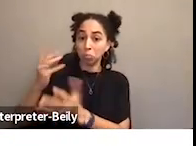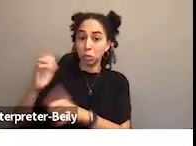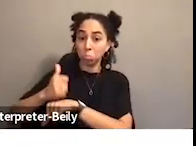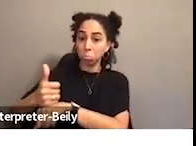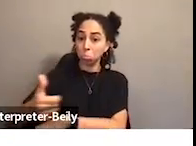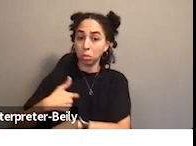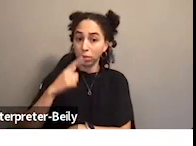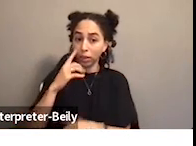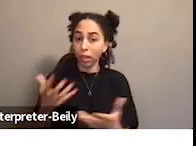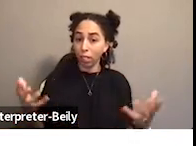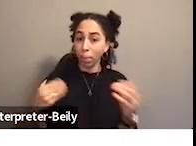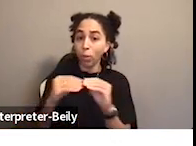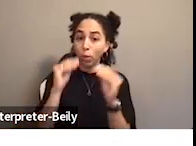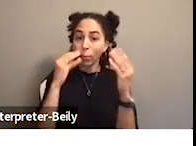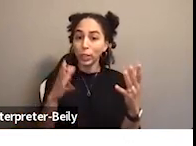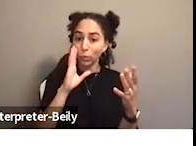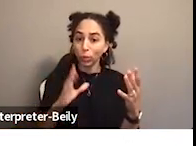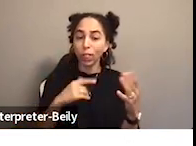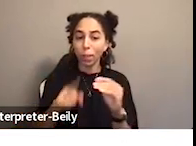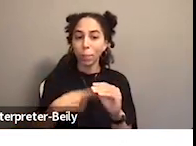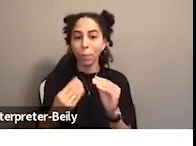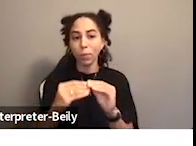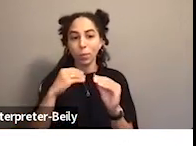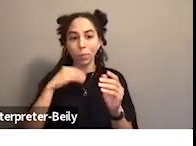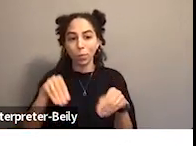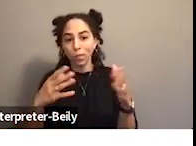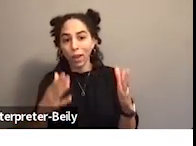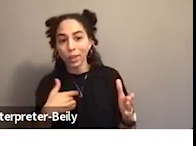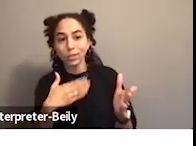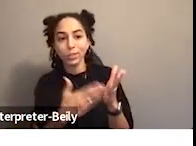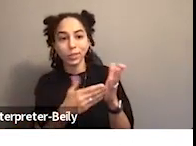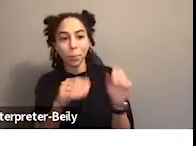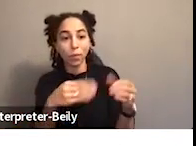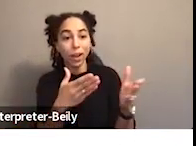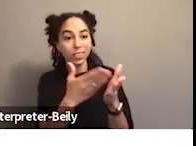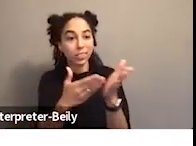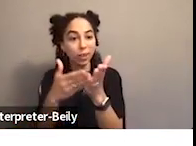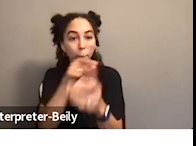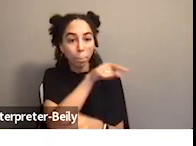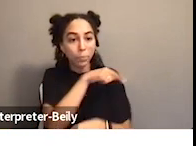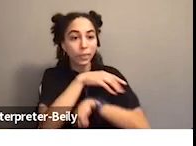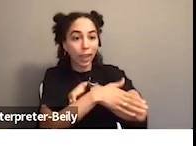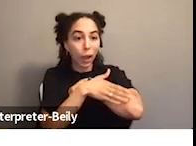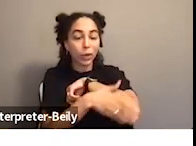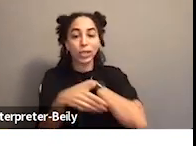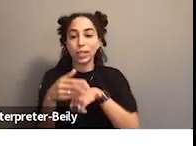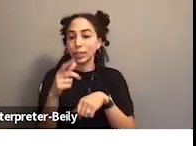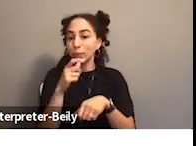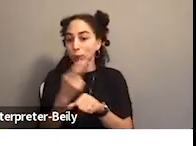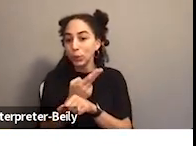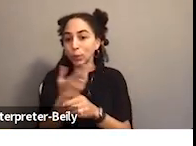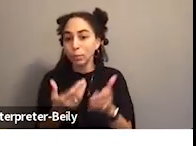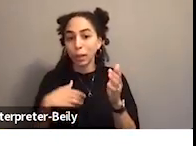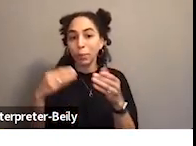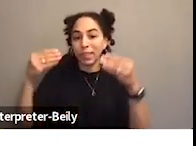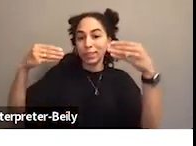us a lot more information about some providers that provide services in multiple counties who use maybe